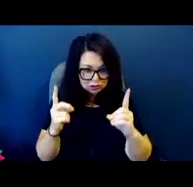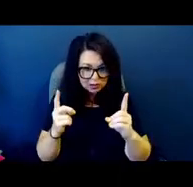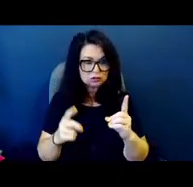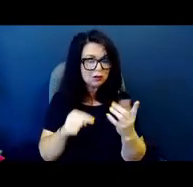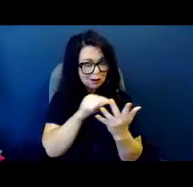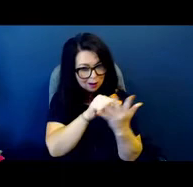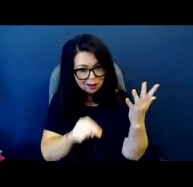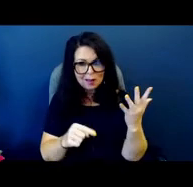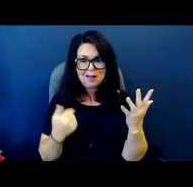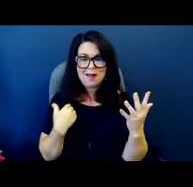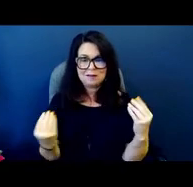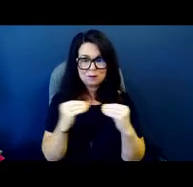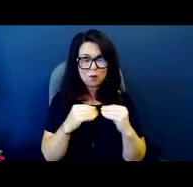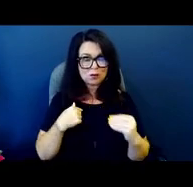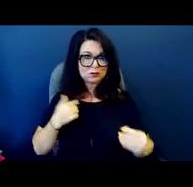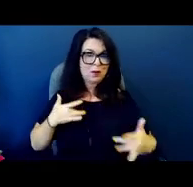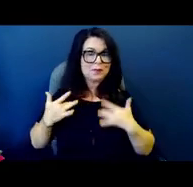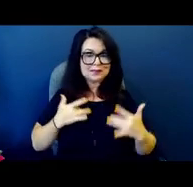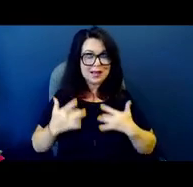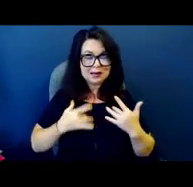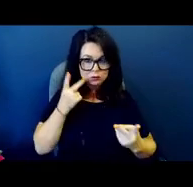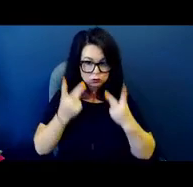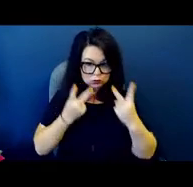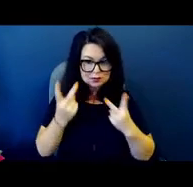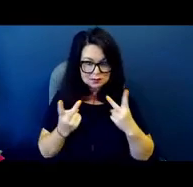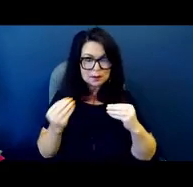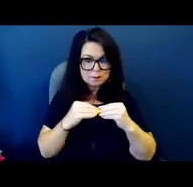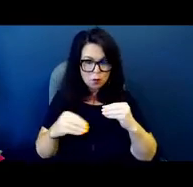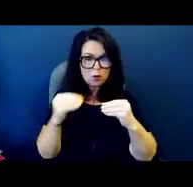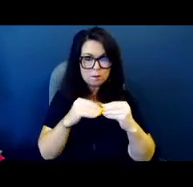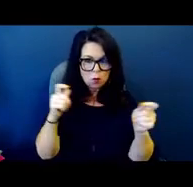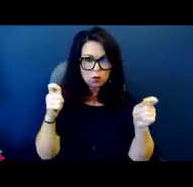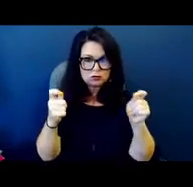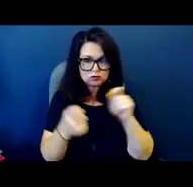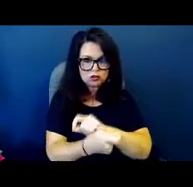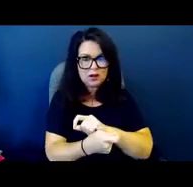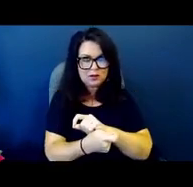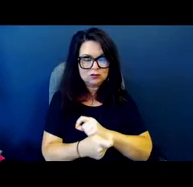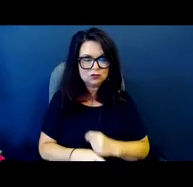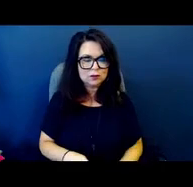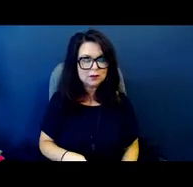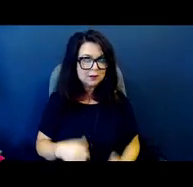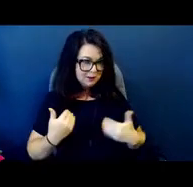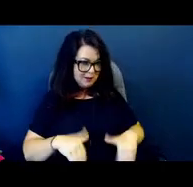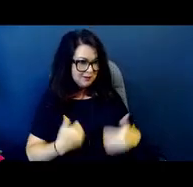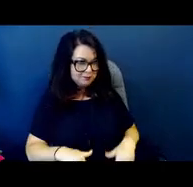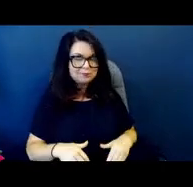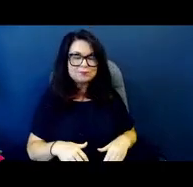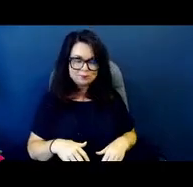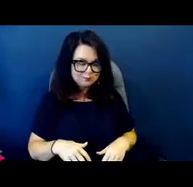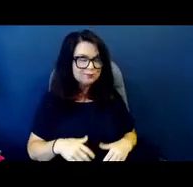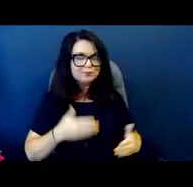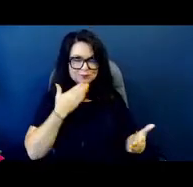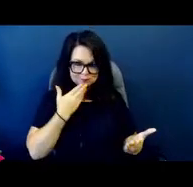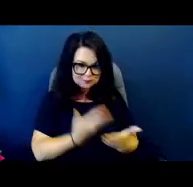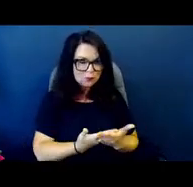see those things continue to change. Wow. Very well said. So we did have Judy Human on